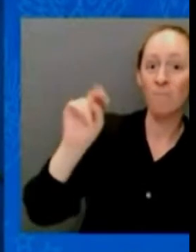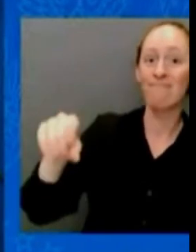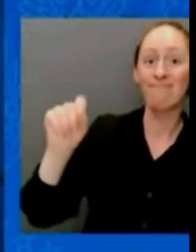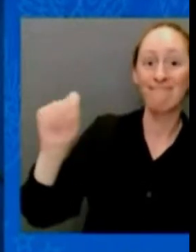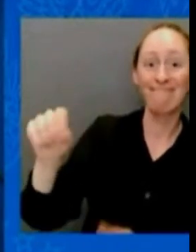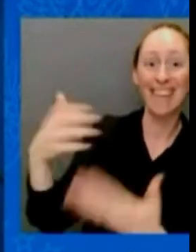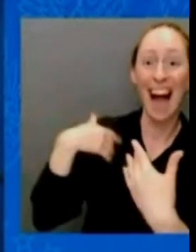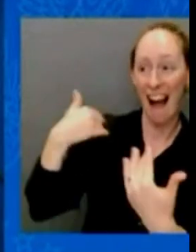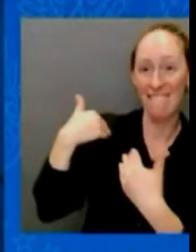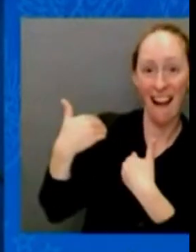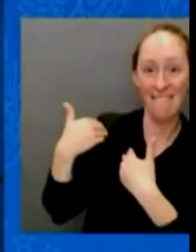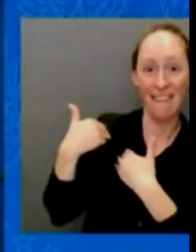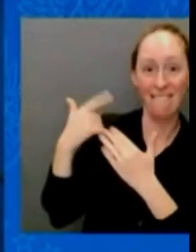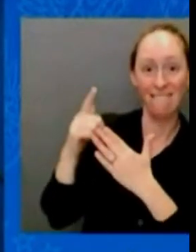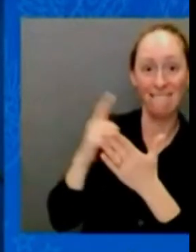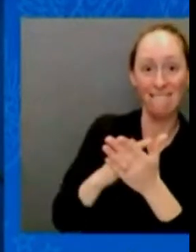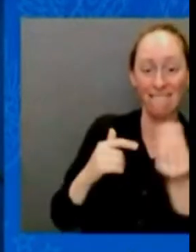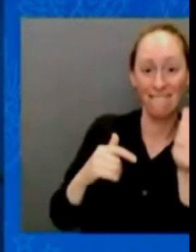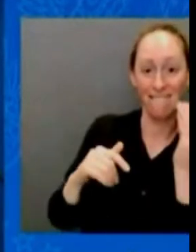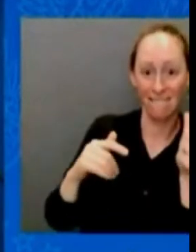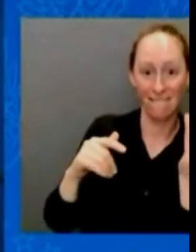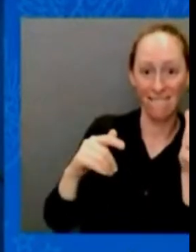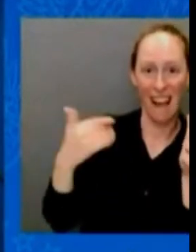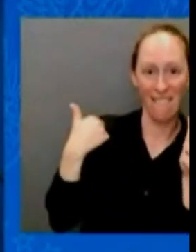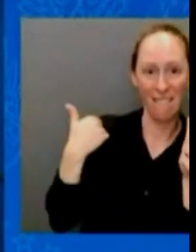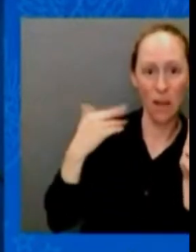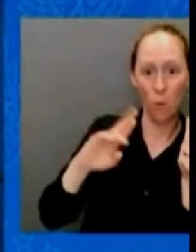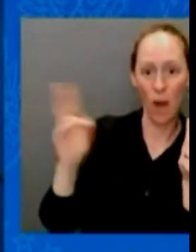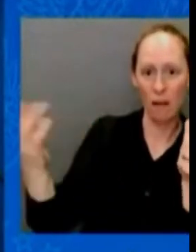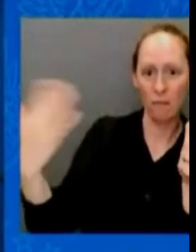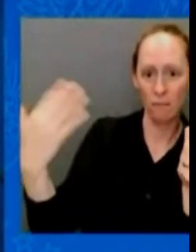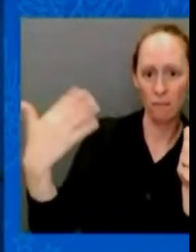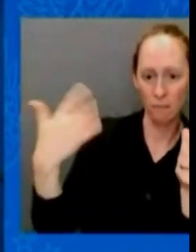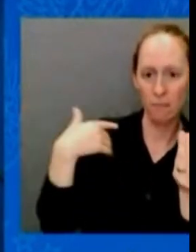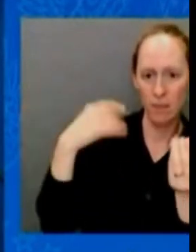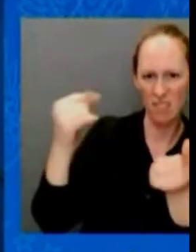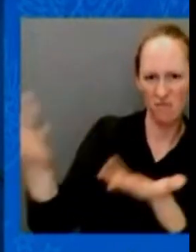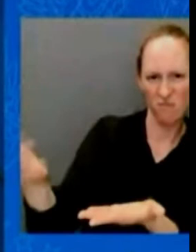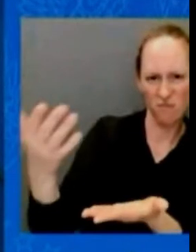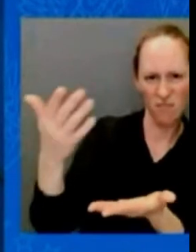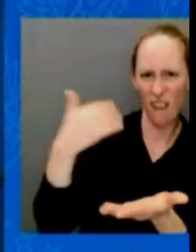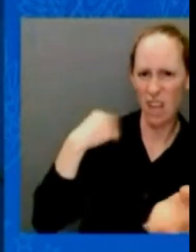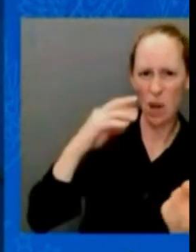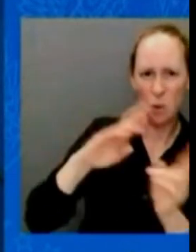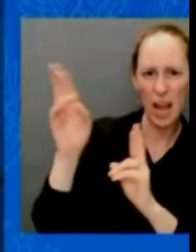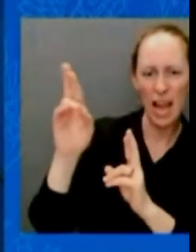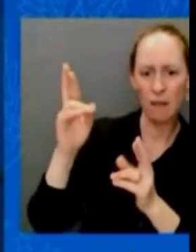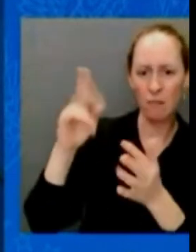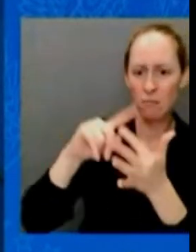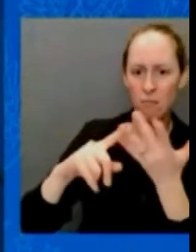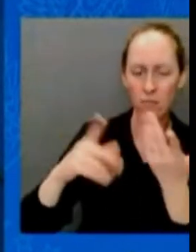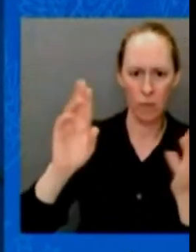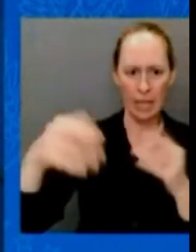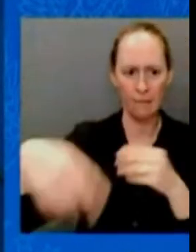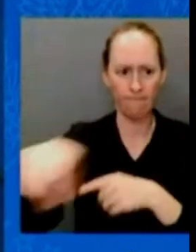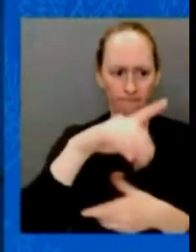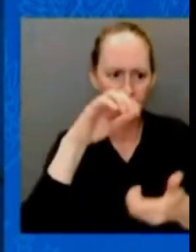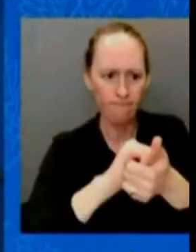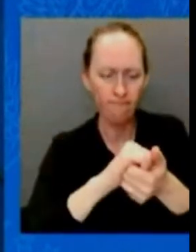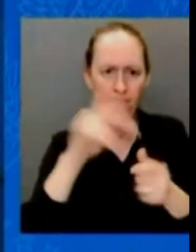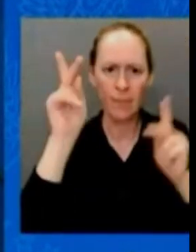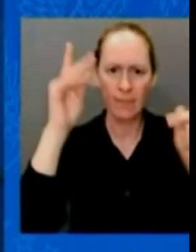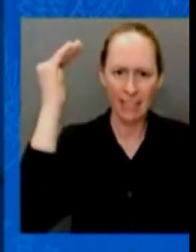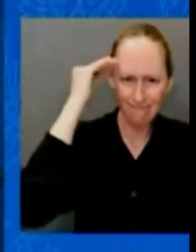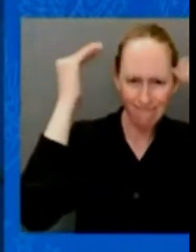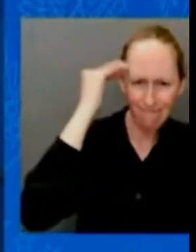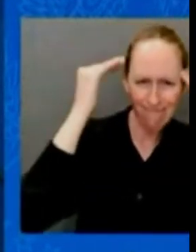York. And we're going to give you the best educated workforce, the most incredibly innovative people from all the walks of life up